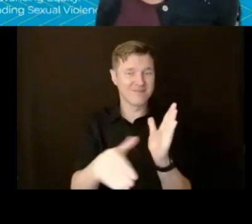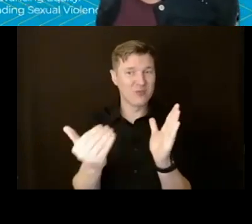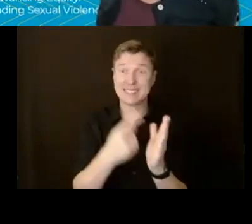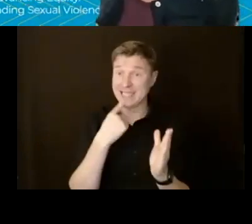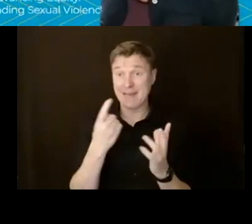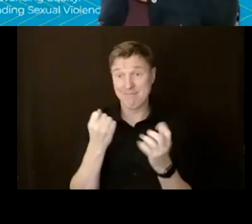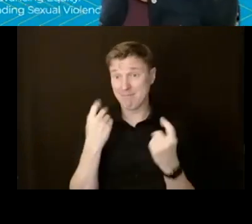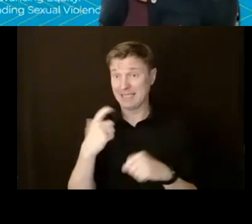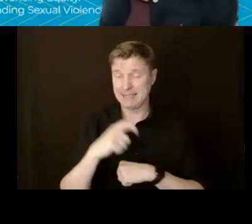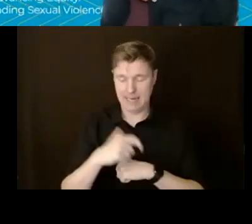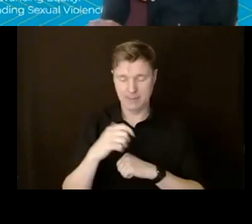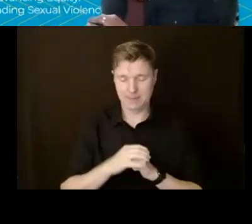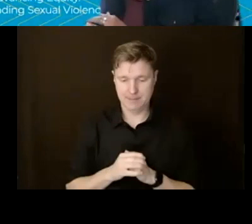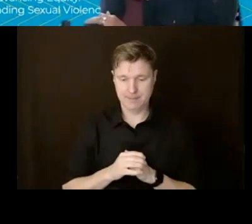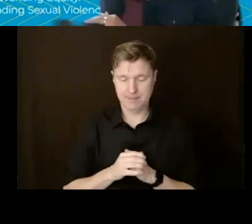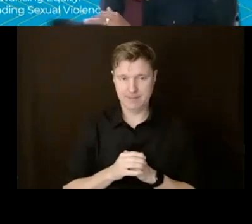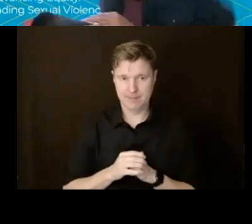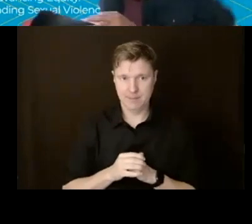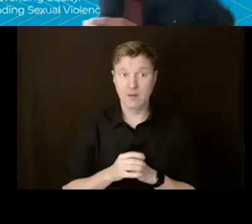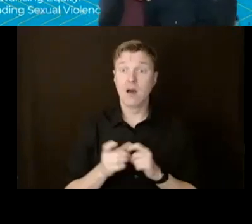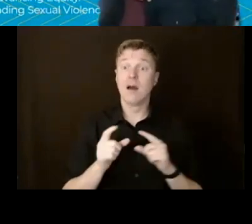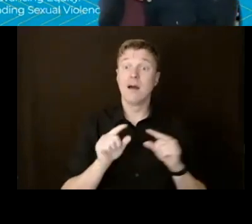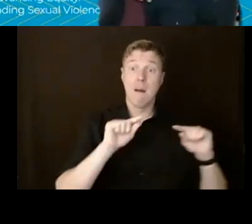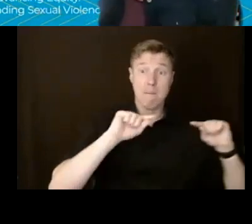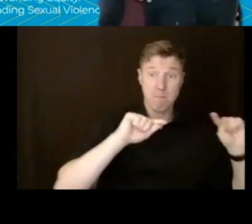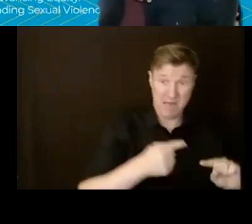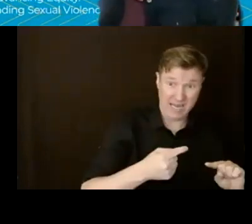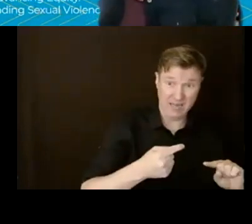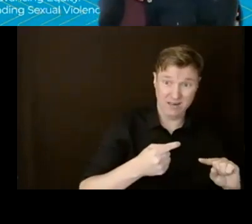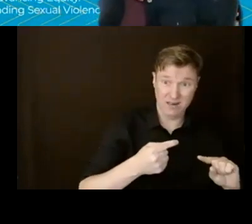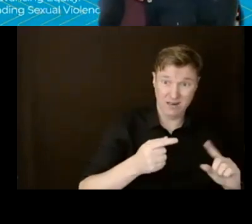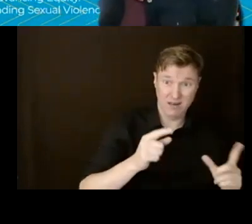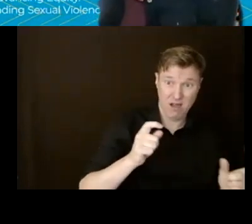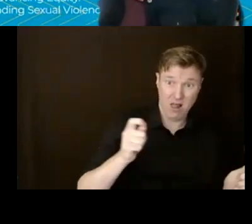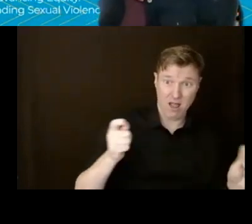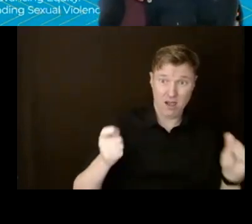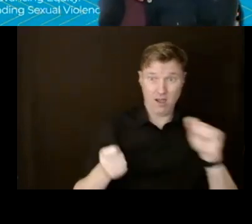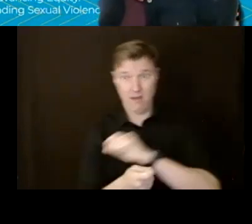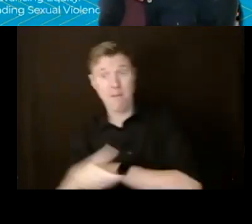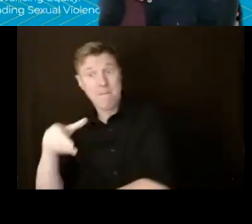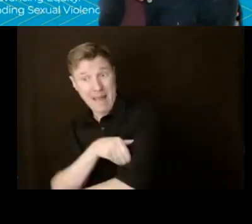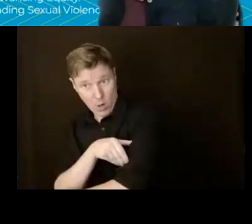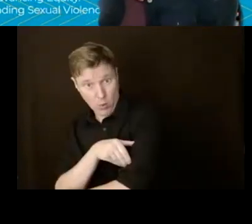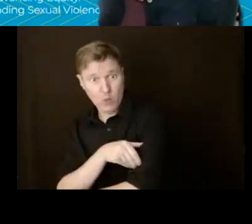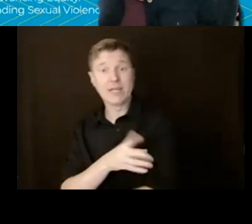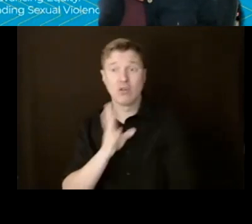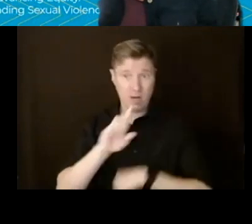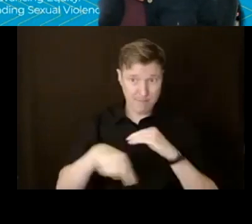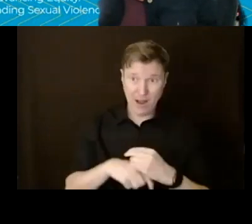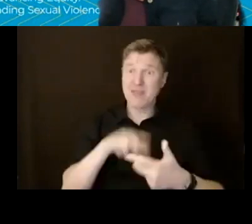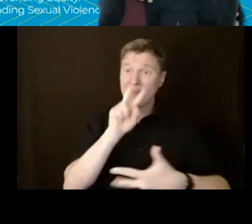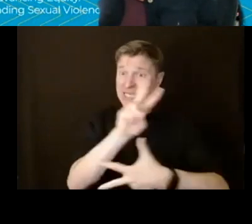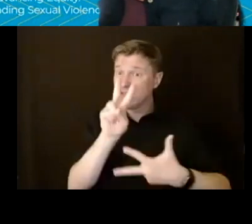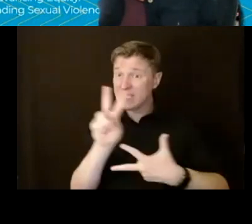over, that moving from pain to power requires us to talk about those 3 V's, to talk about our